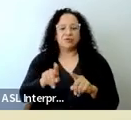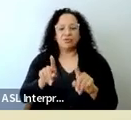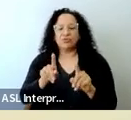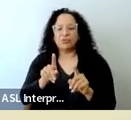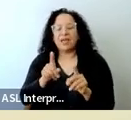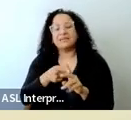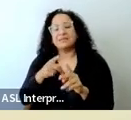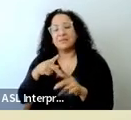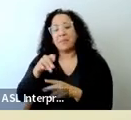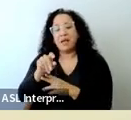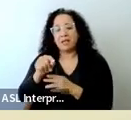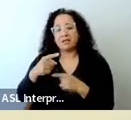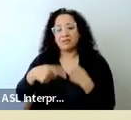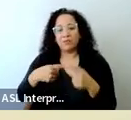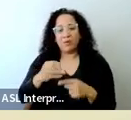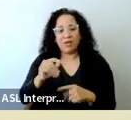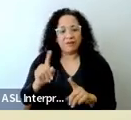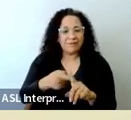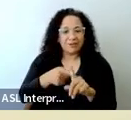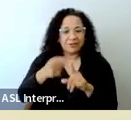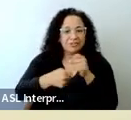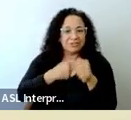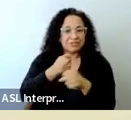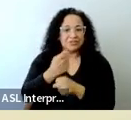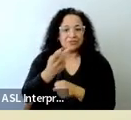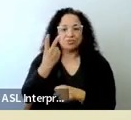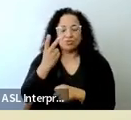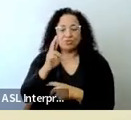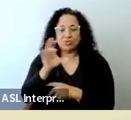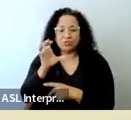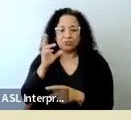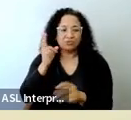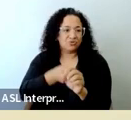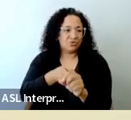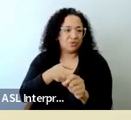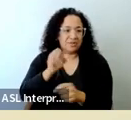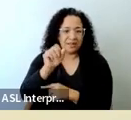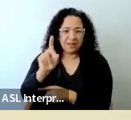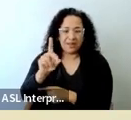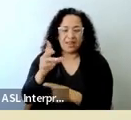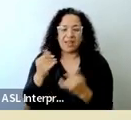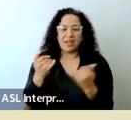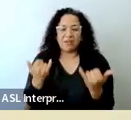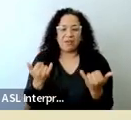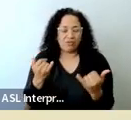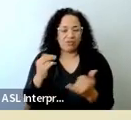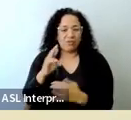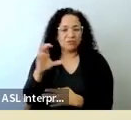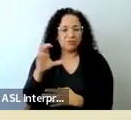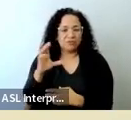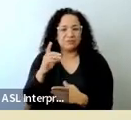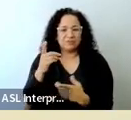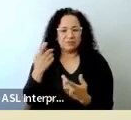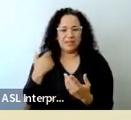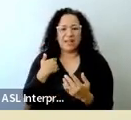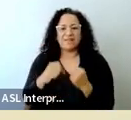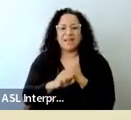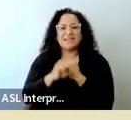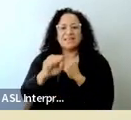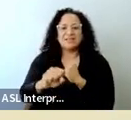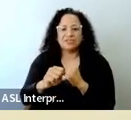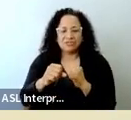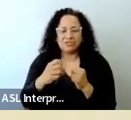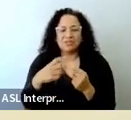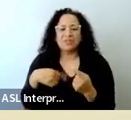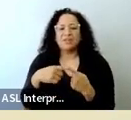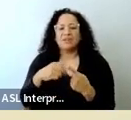As the pilot rolled out in those first years, two regional centers joined, San Diego and Kern Regional Center. There were extensions. 2002 came